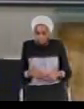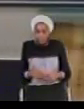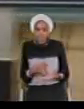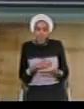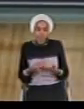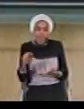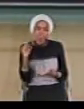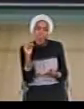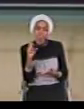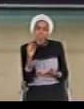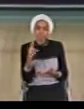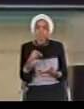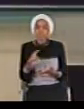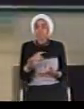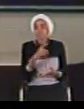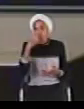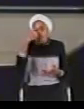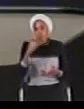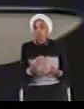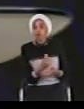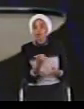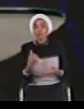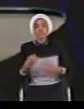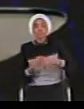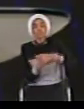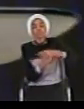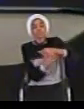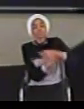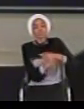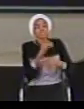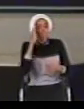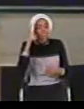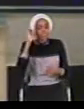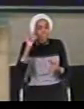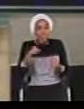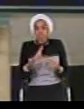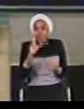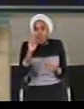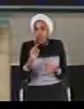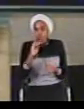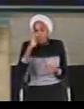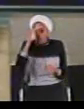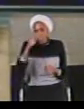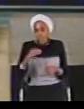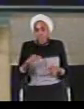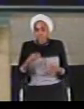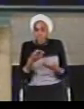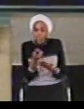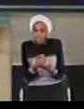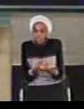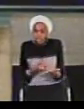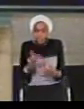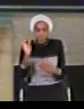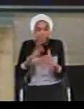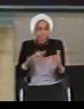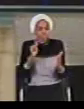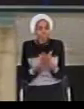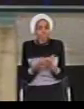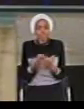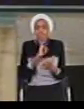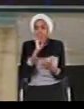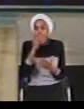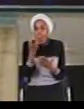it says, for the foundation can no man lay than that is laid,